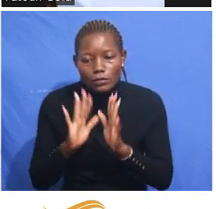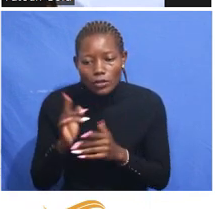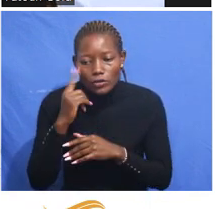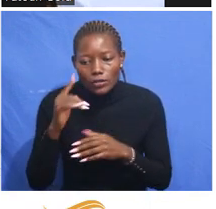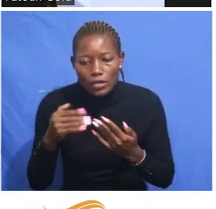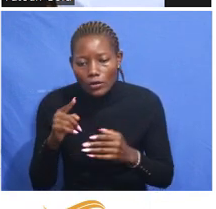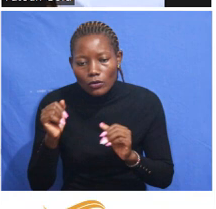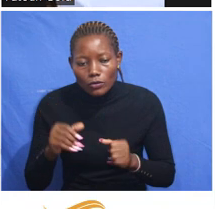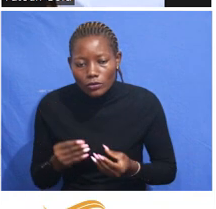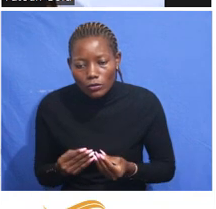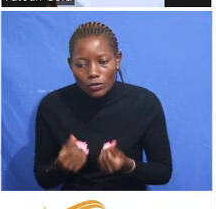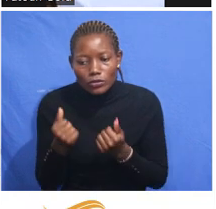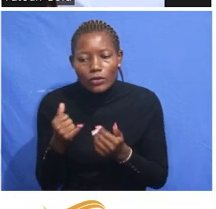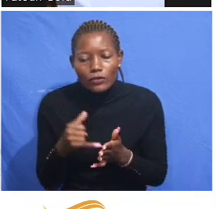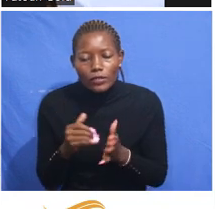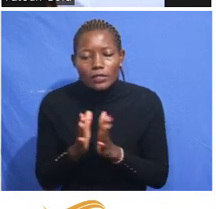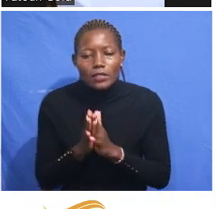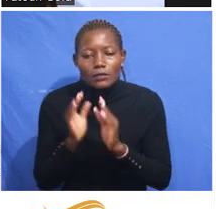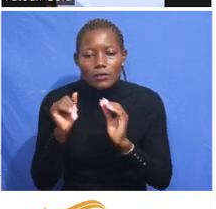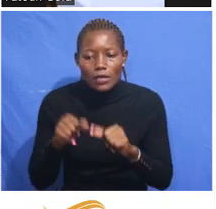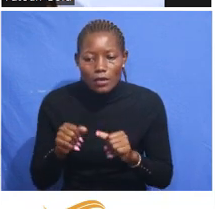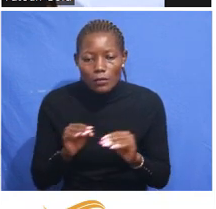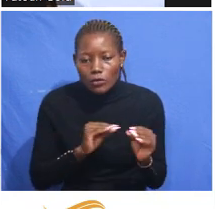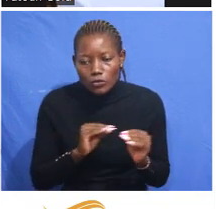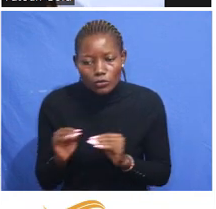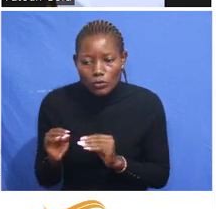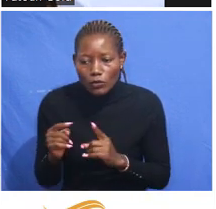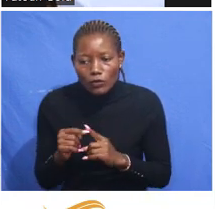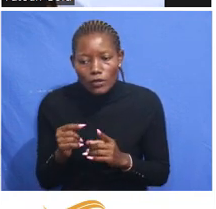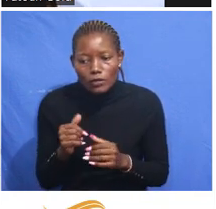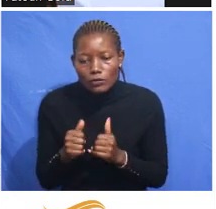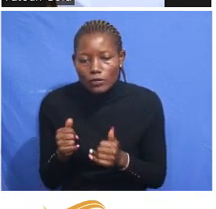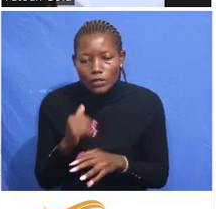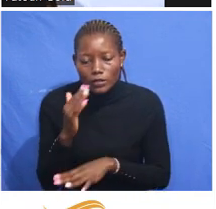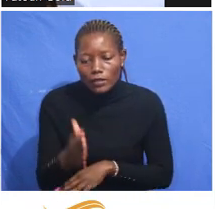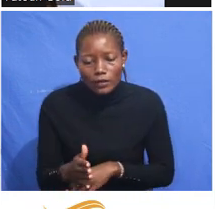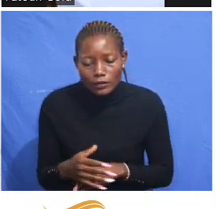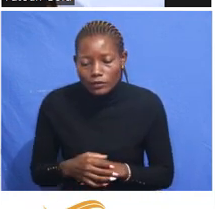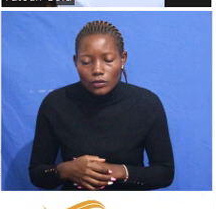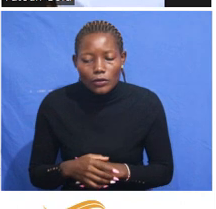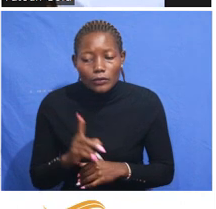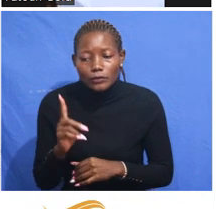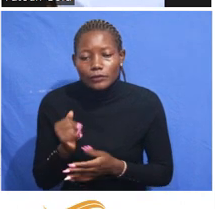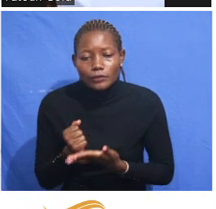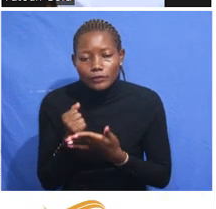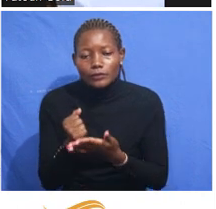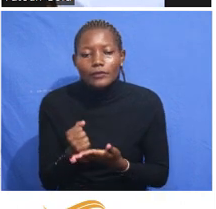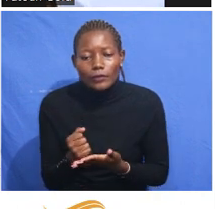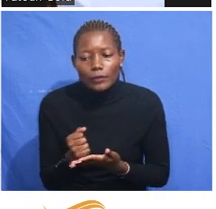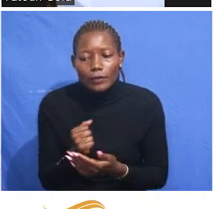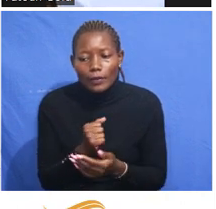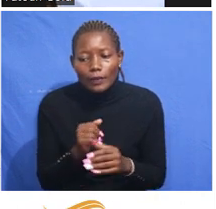pull of gravity to be able to move in whatever direction you want to move. So the skeleton also gives that